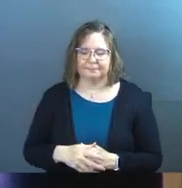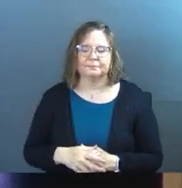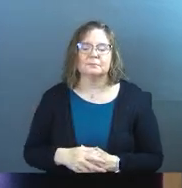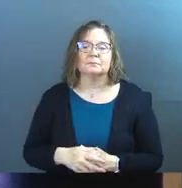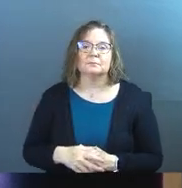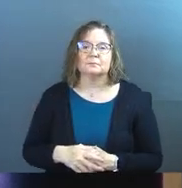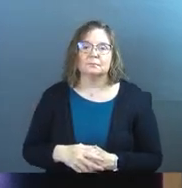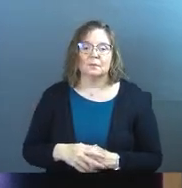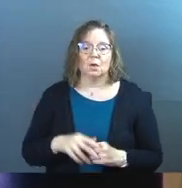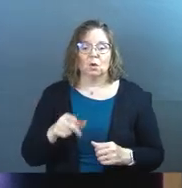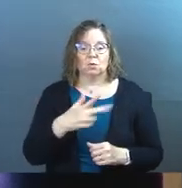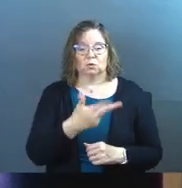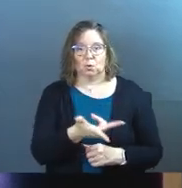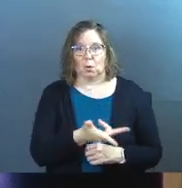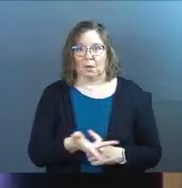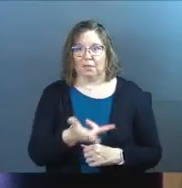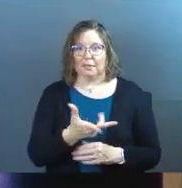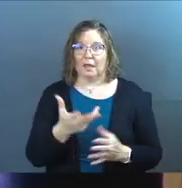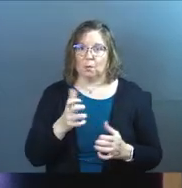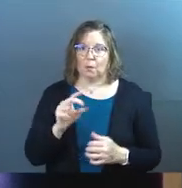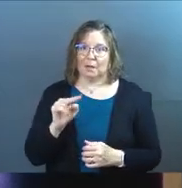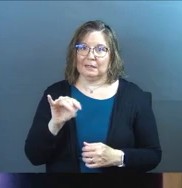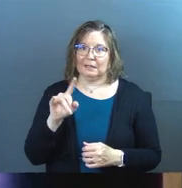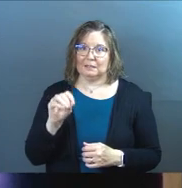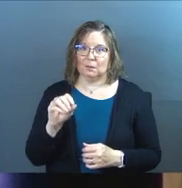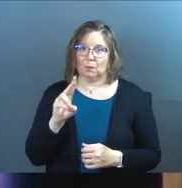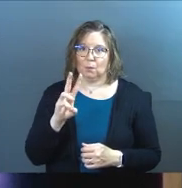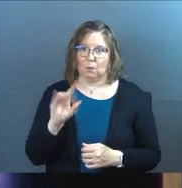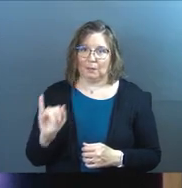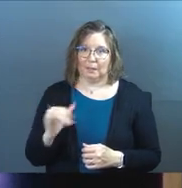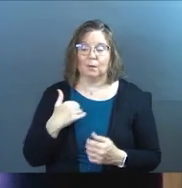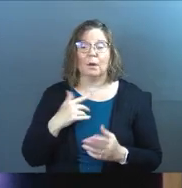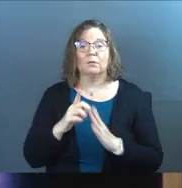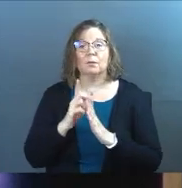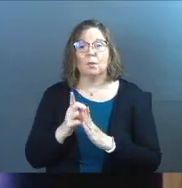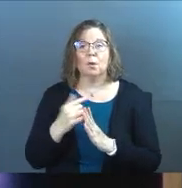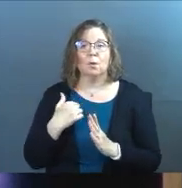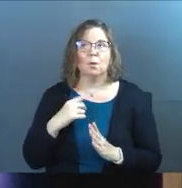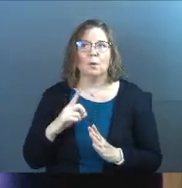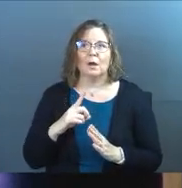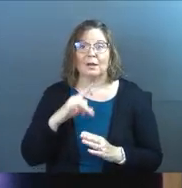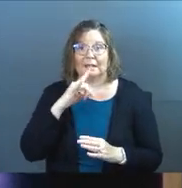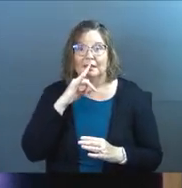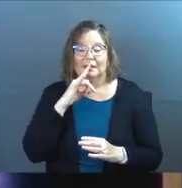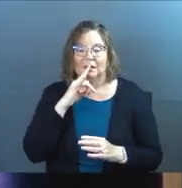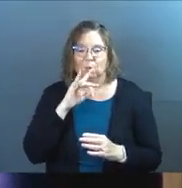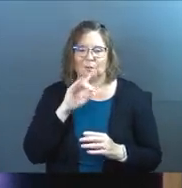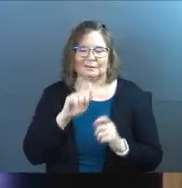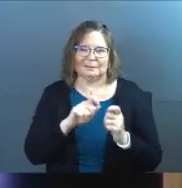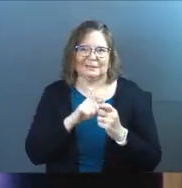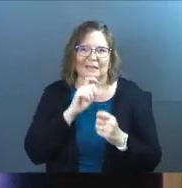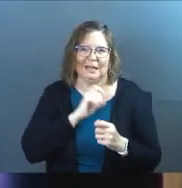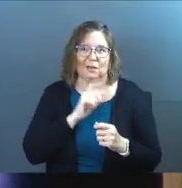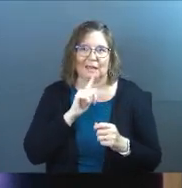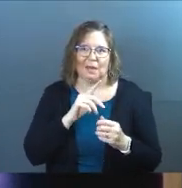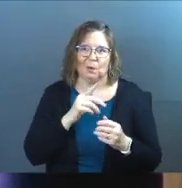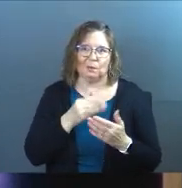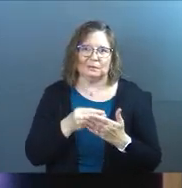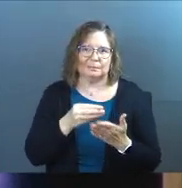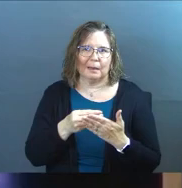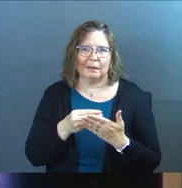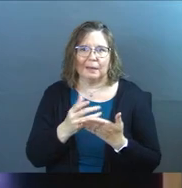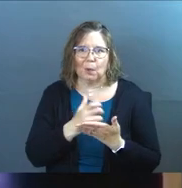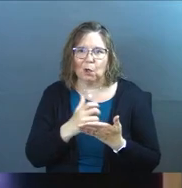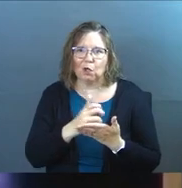And so they wanted this Nintendo Wii, and we just kind of had this moment where the kids were just of a certain age, and there was allowance, and there